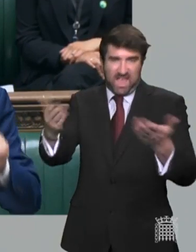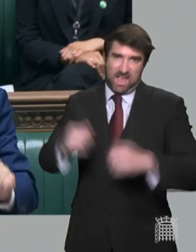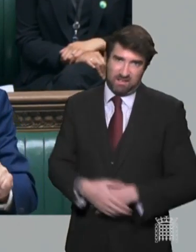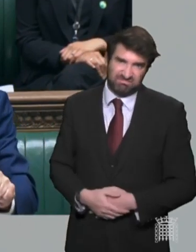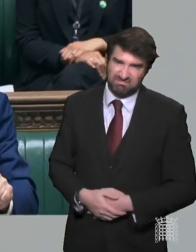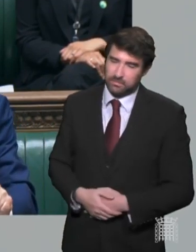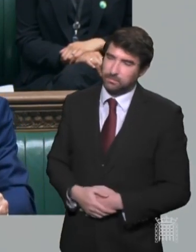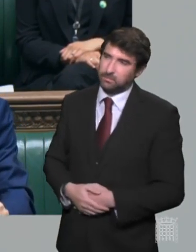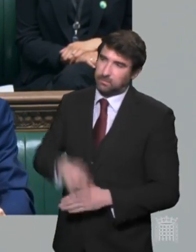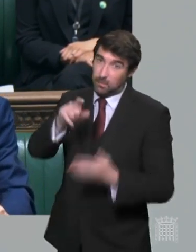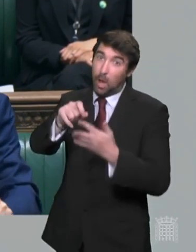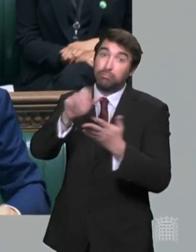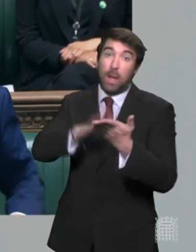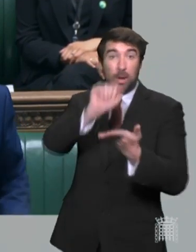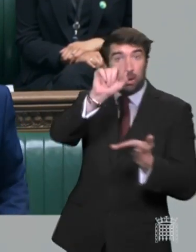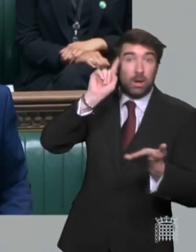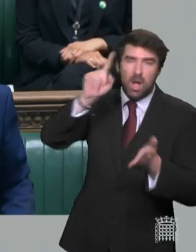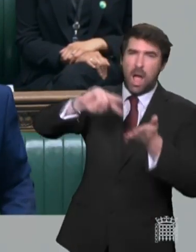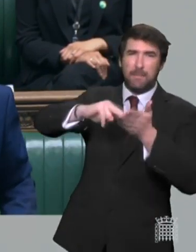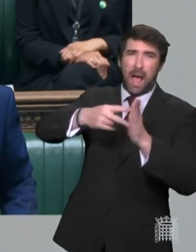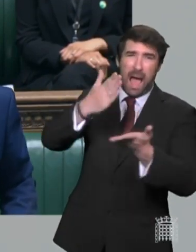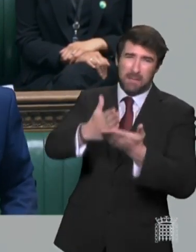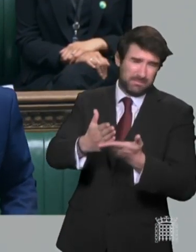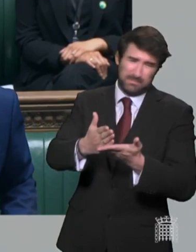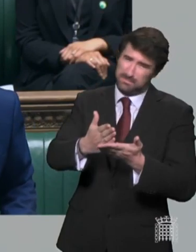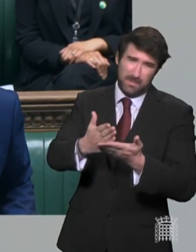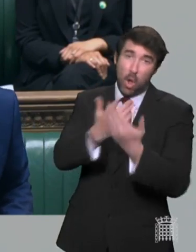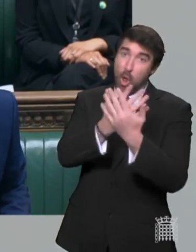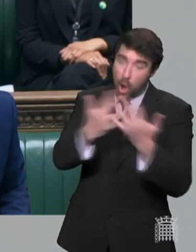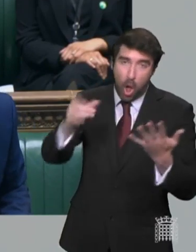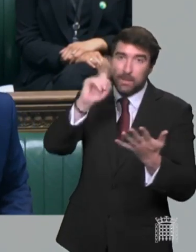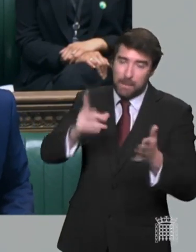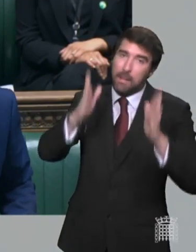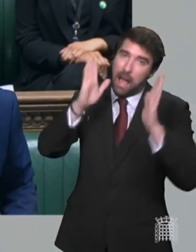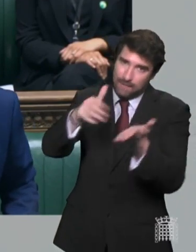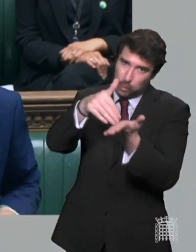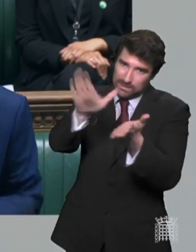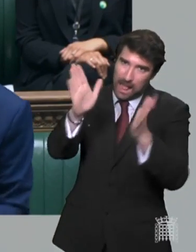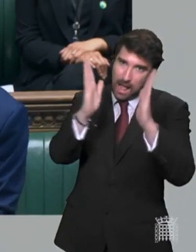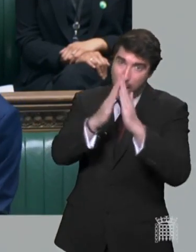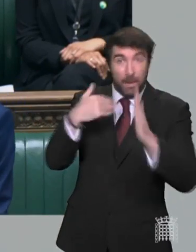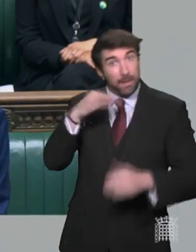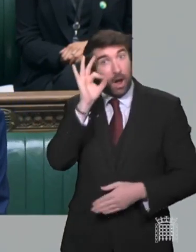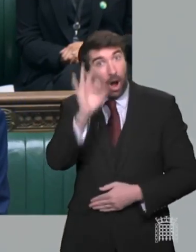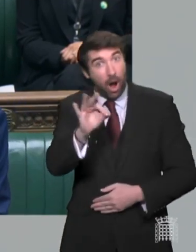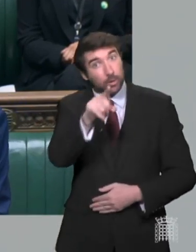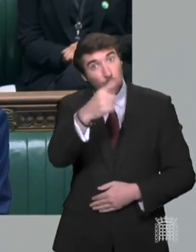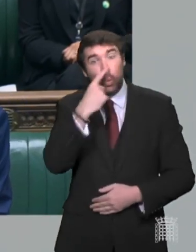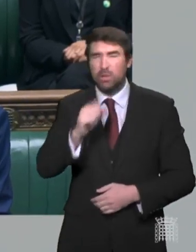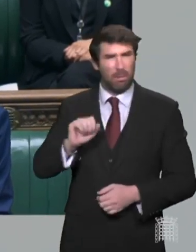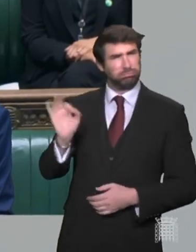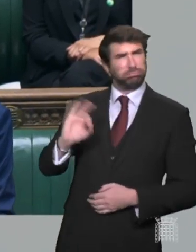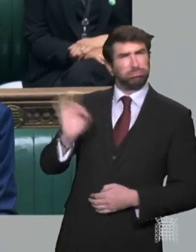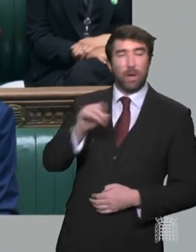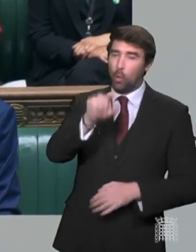People will still face huge bills. Many homeowners will need to sell their homes. He's not denying it when he could have done. And the Prime Minister has failed the